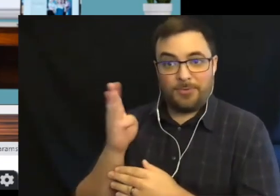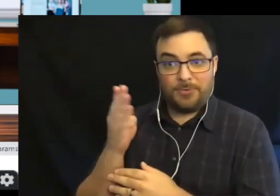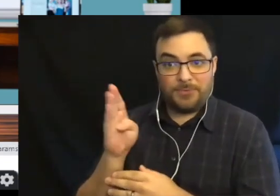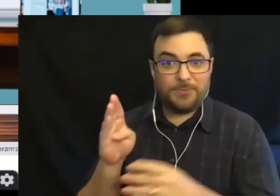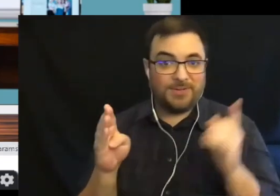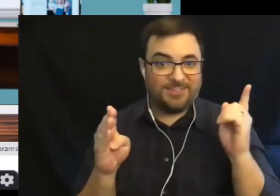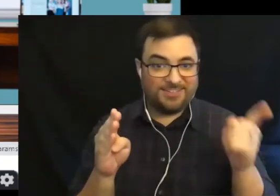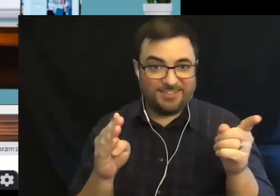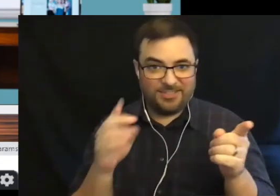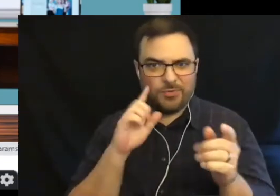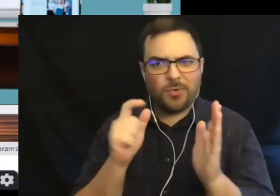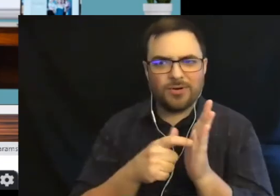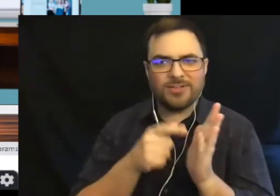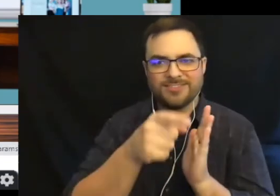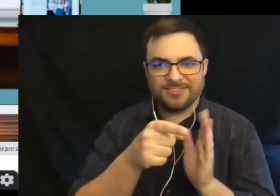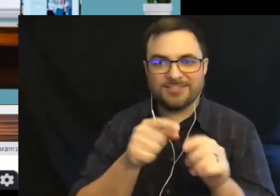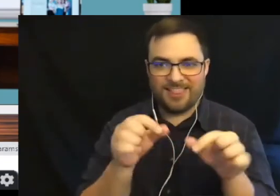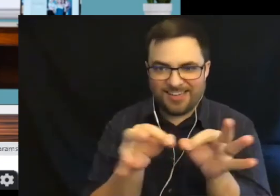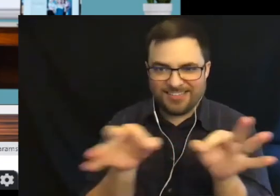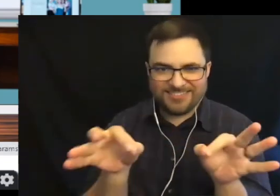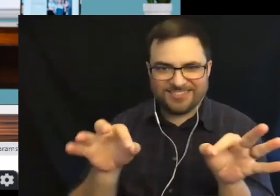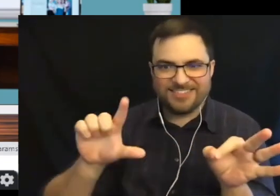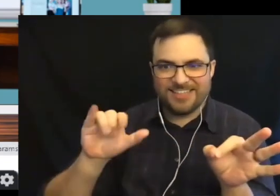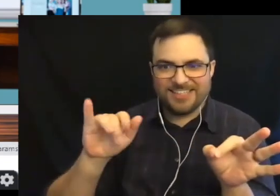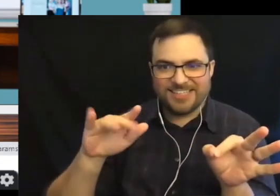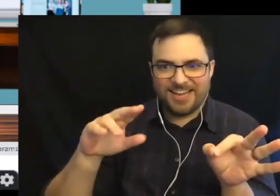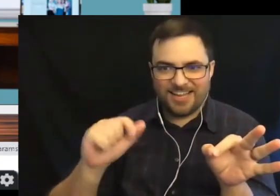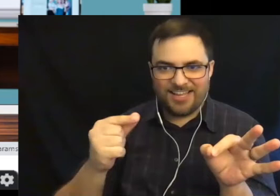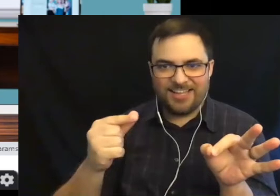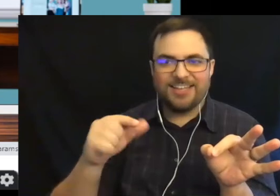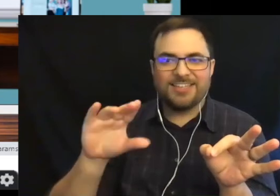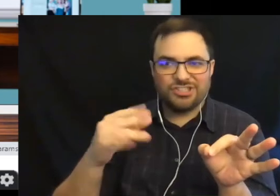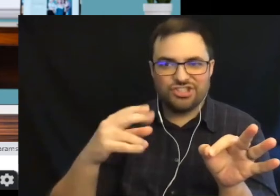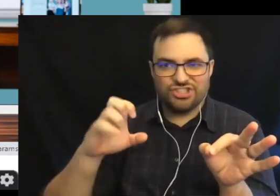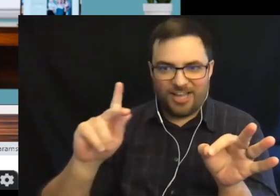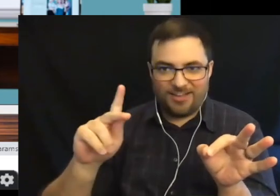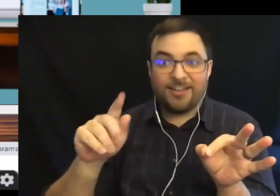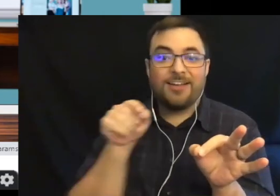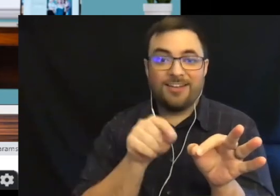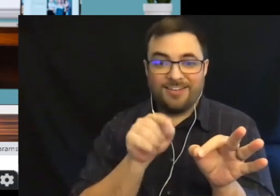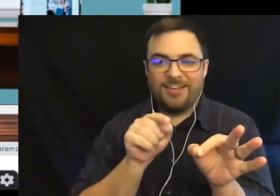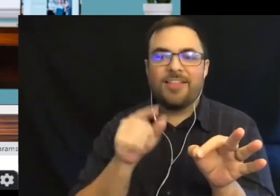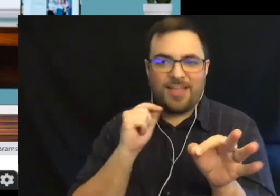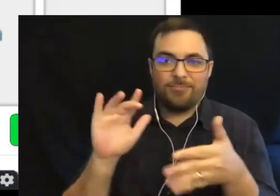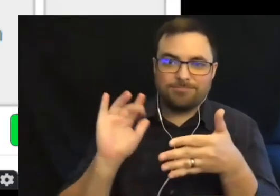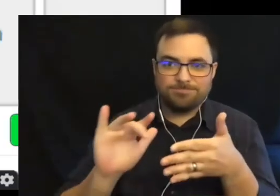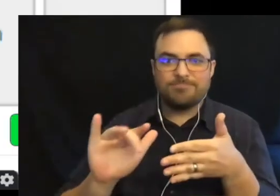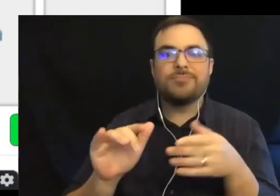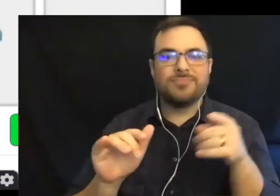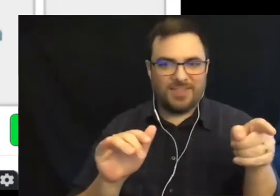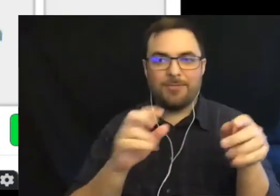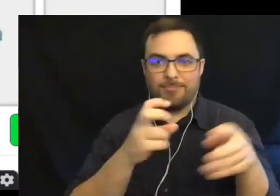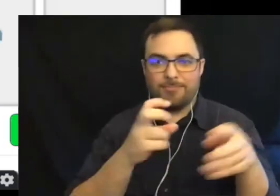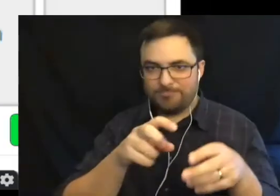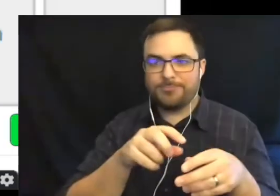I inserted a link. So this is going to take us to our Ling sound check. And I will show you how I did